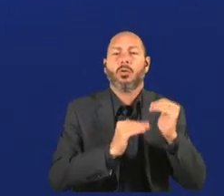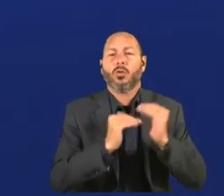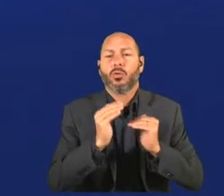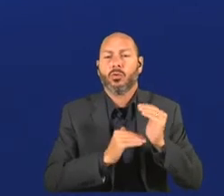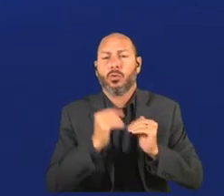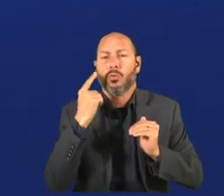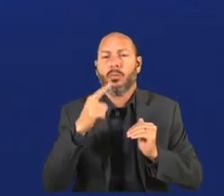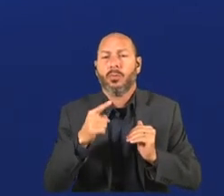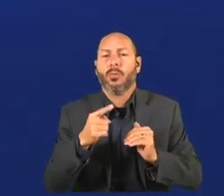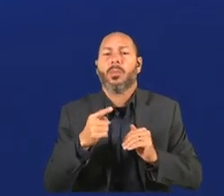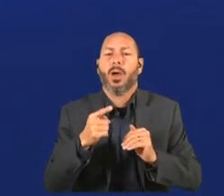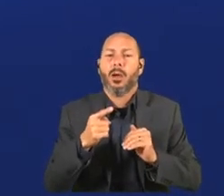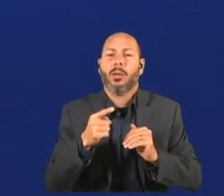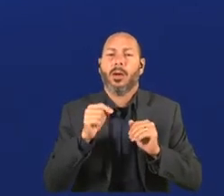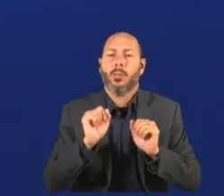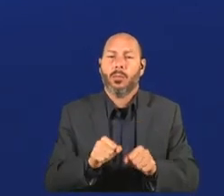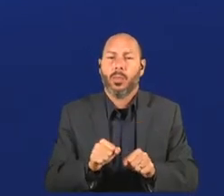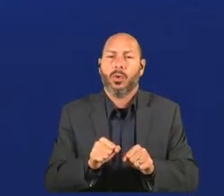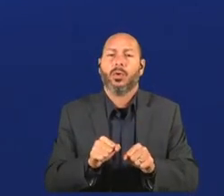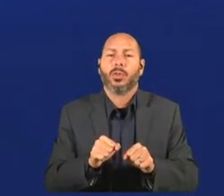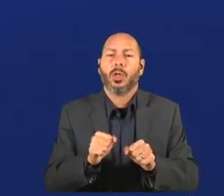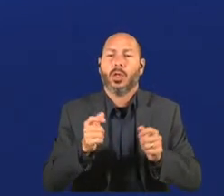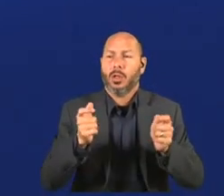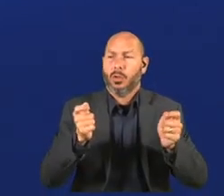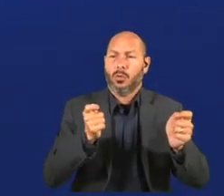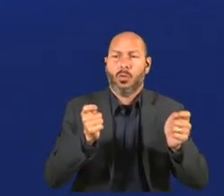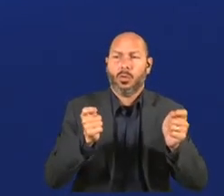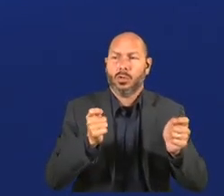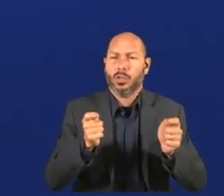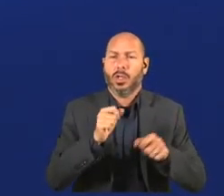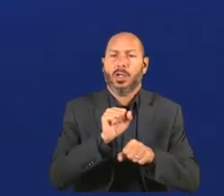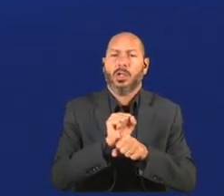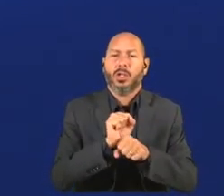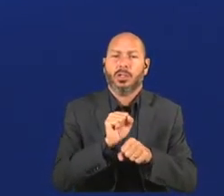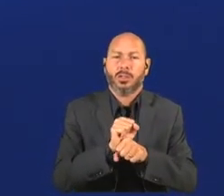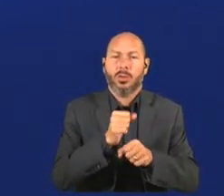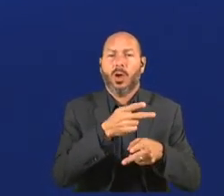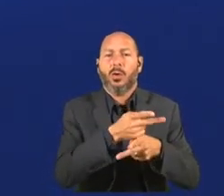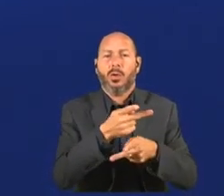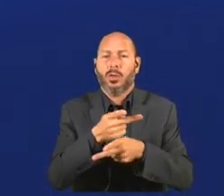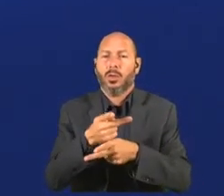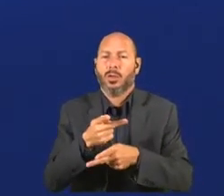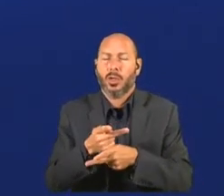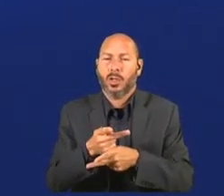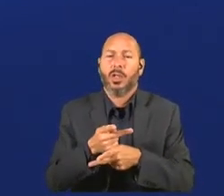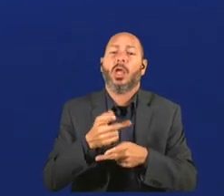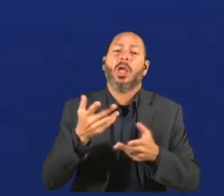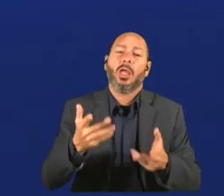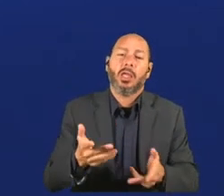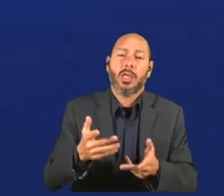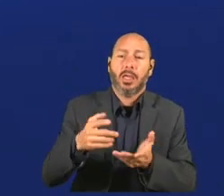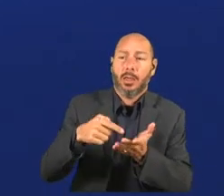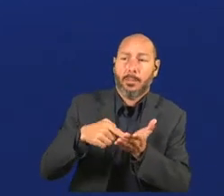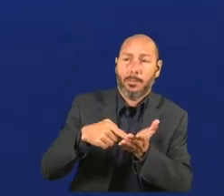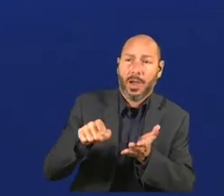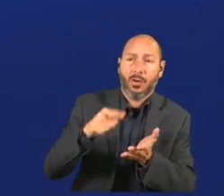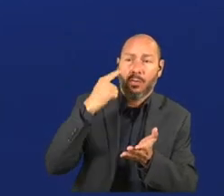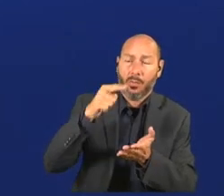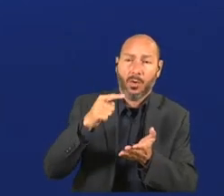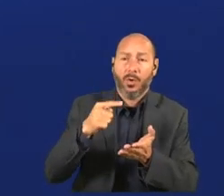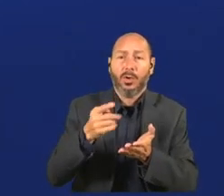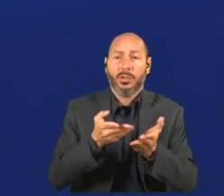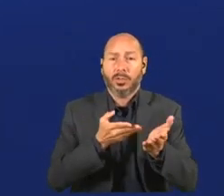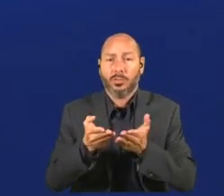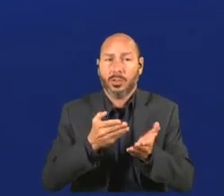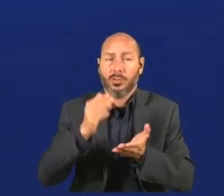is gonna be critical to enable the coordinated care that Maria described and ultimately bend that cost curve and bring costs down, particularly for those sickest